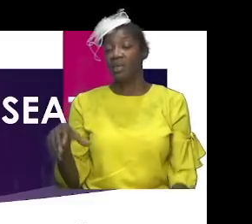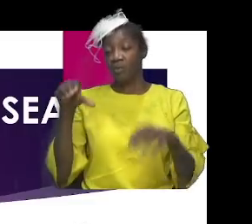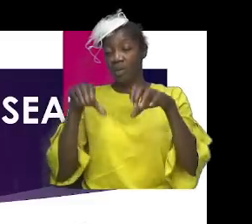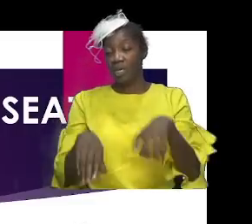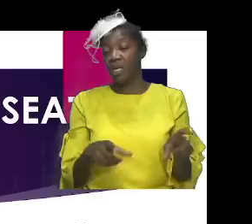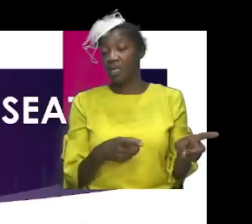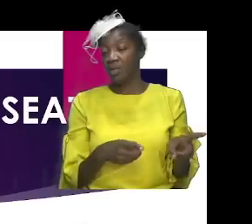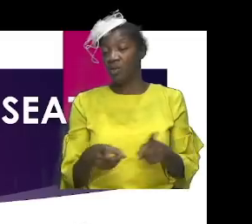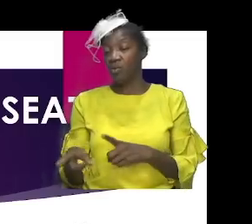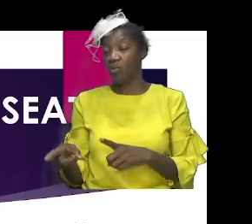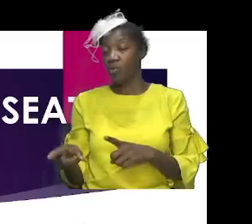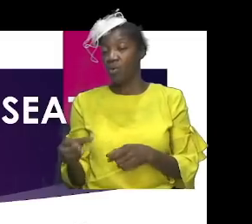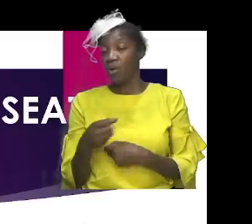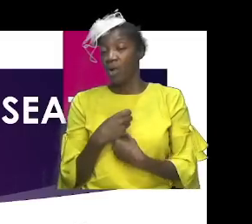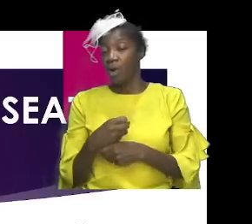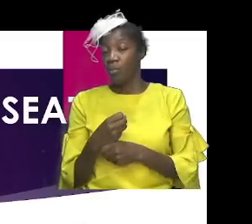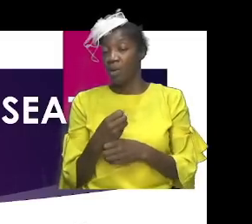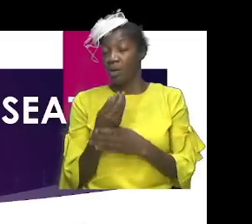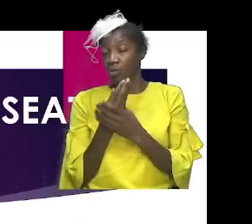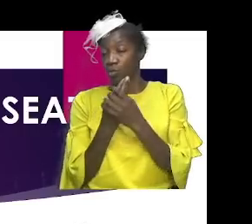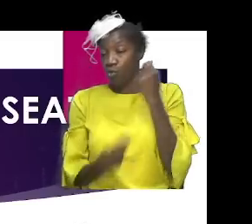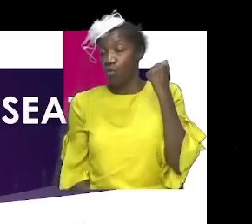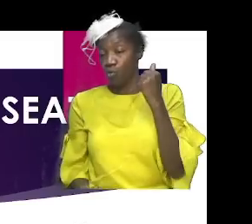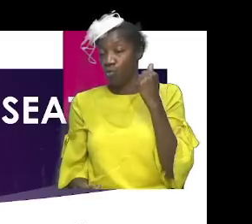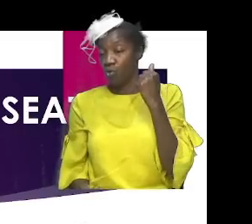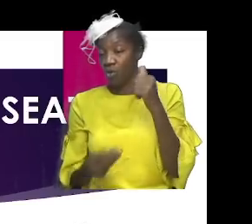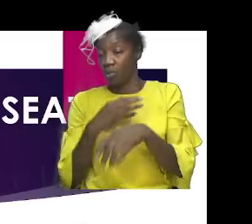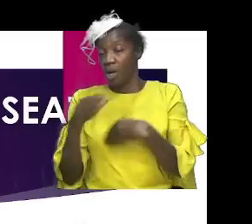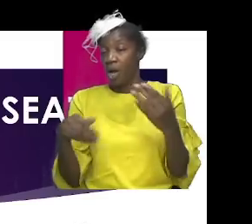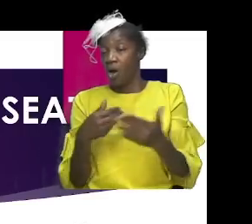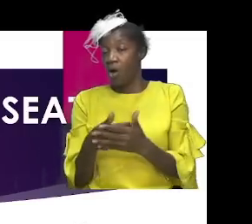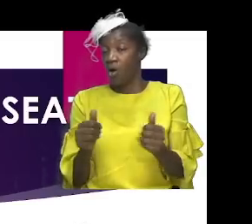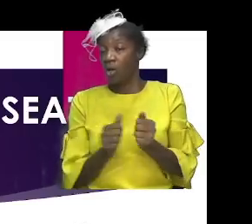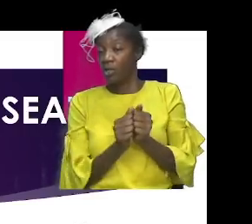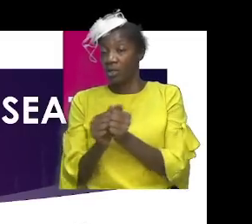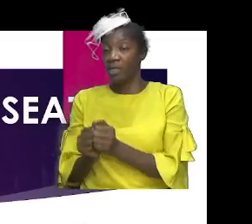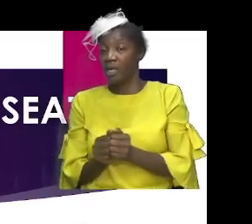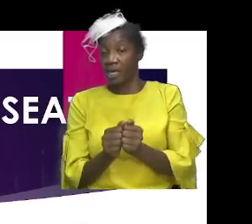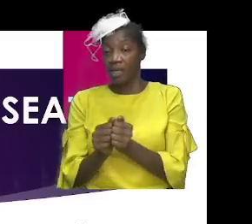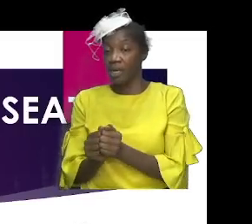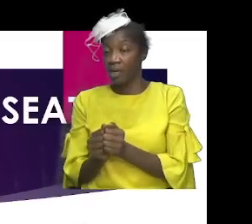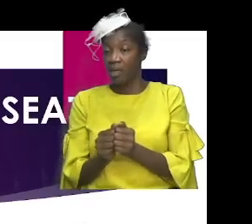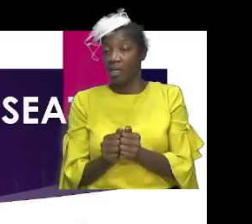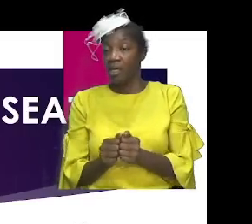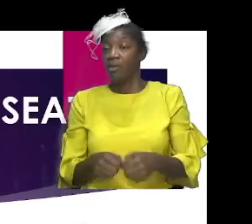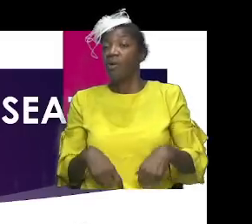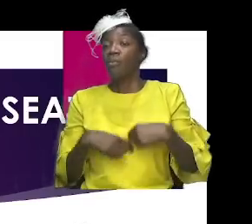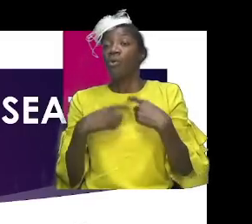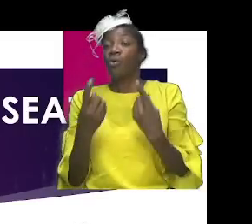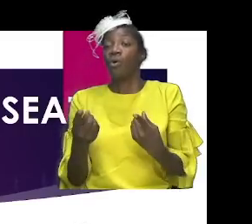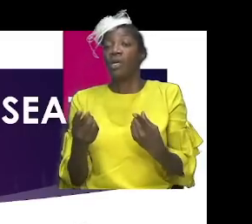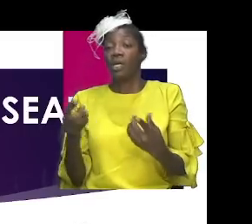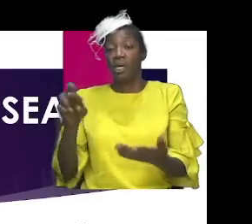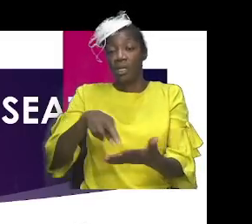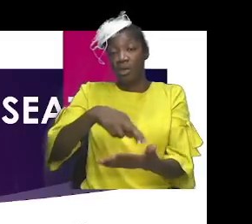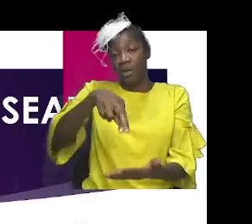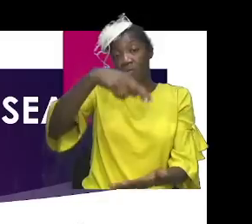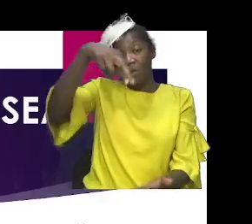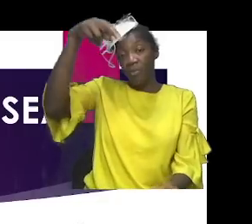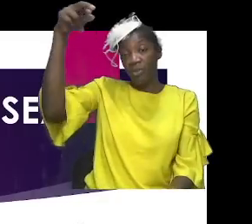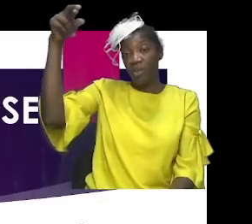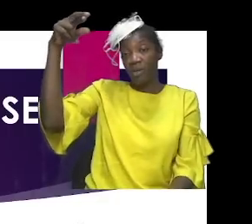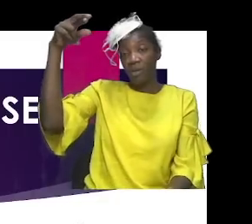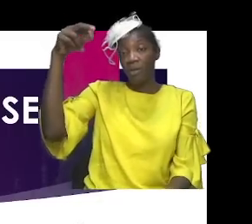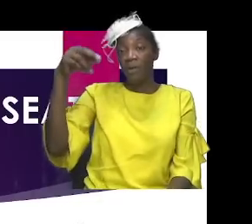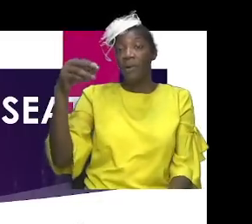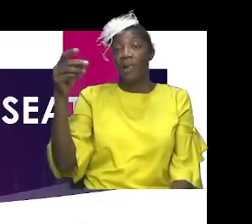which will cause us to lose out altogether in making it into God's heaven. And the Bible speaks about it, because Paul, in